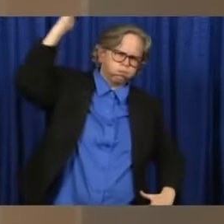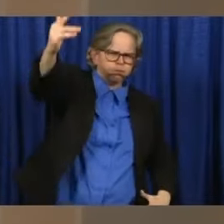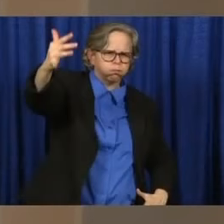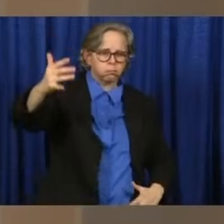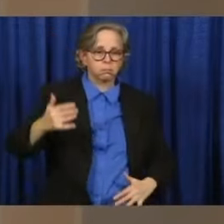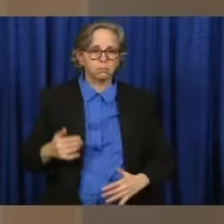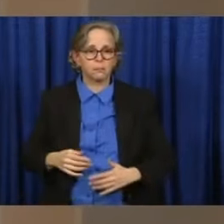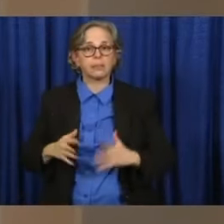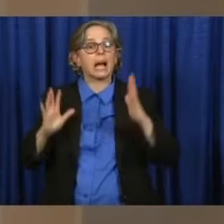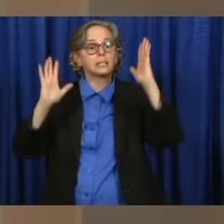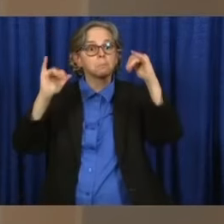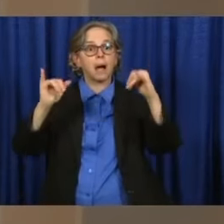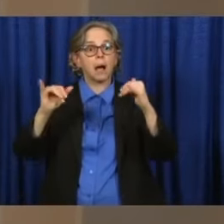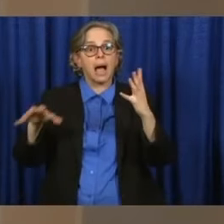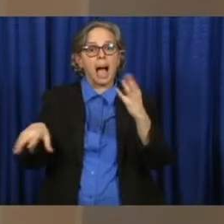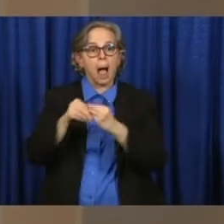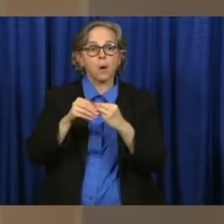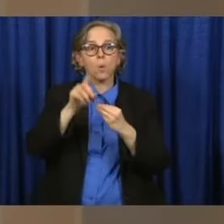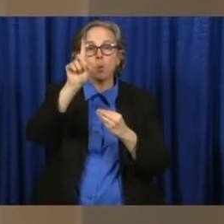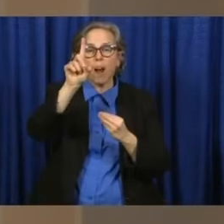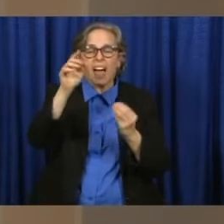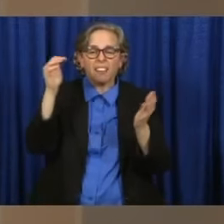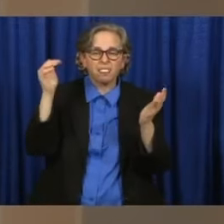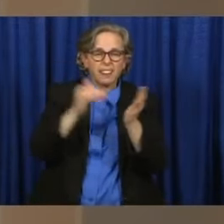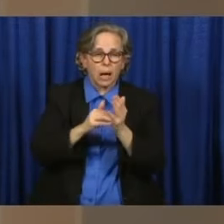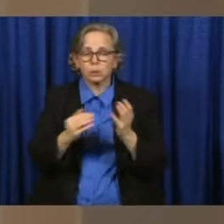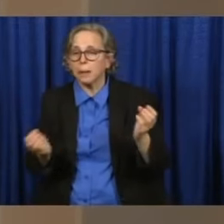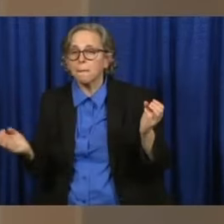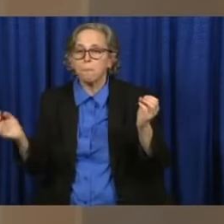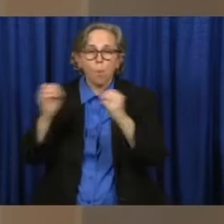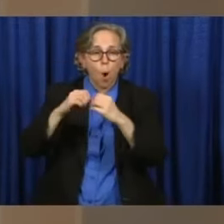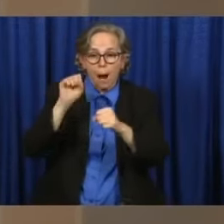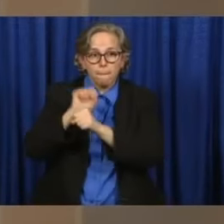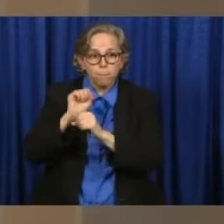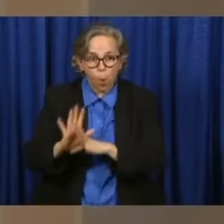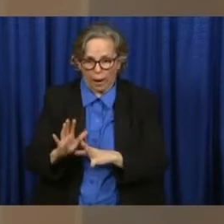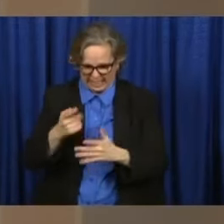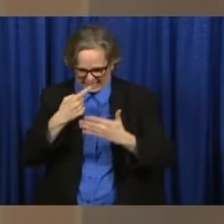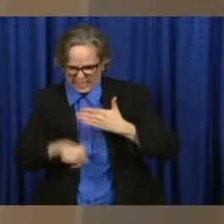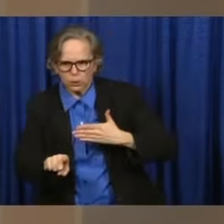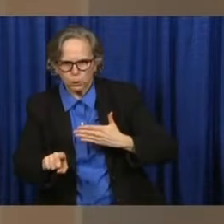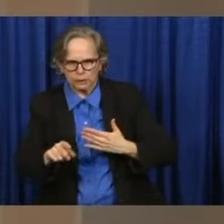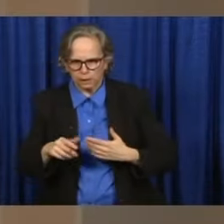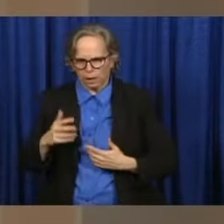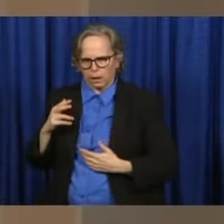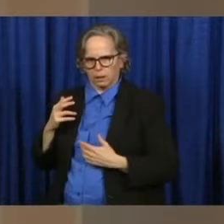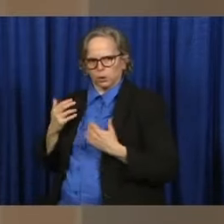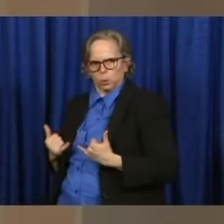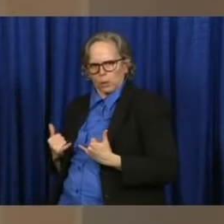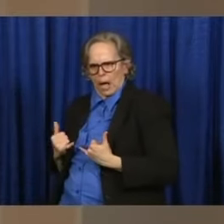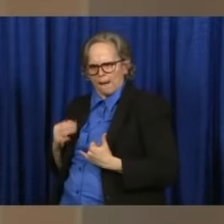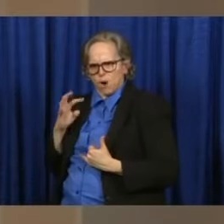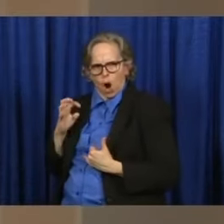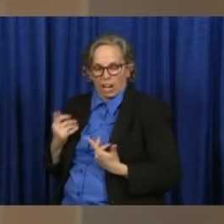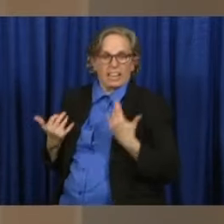1,000 by the end of next week. So they are bringing this online as fast as they